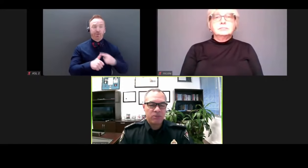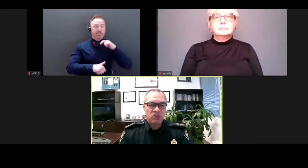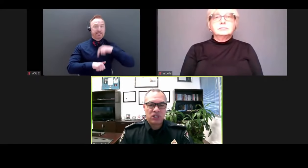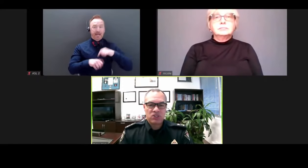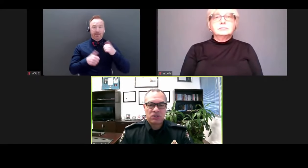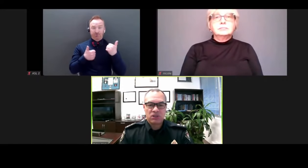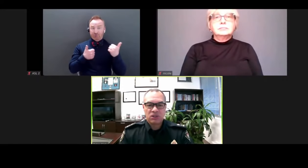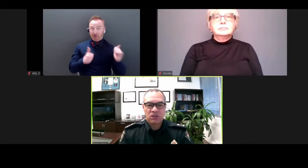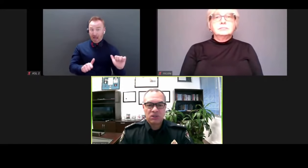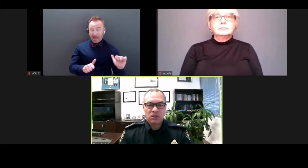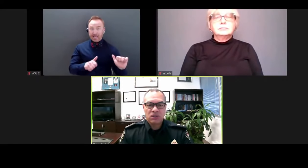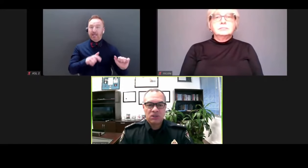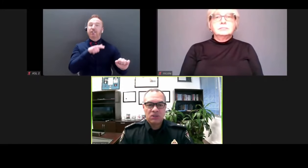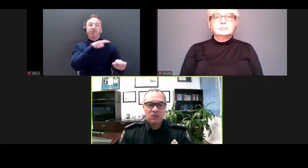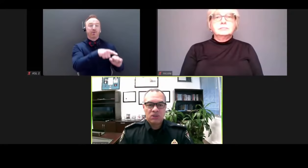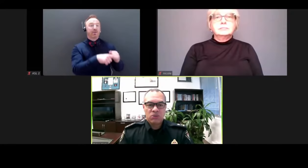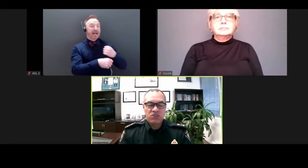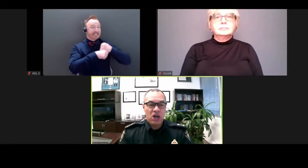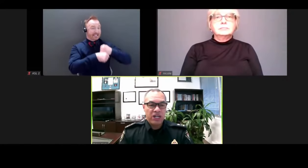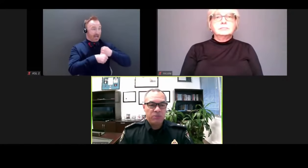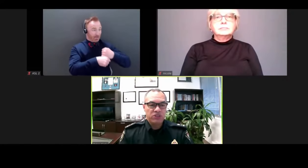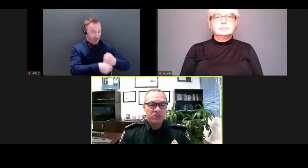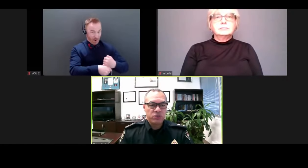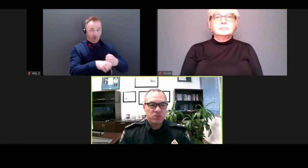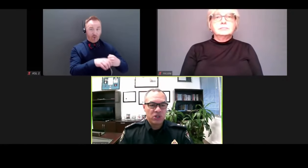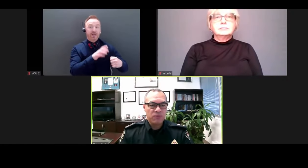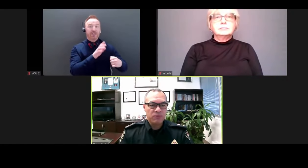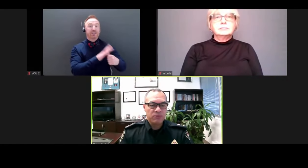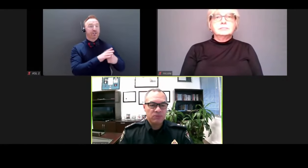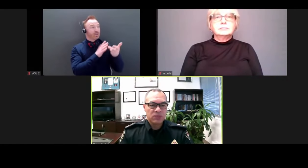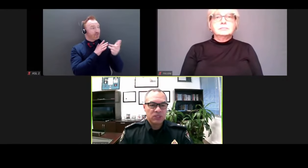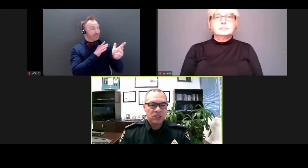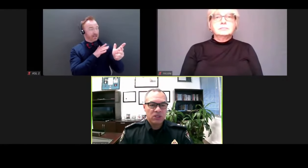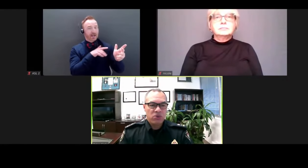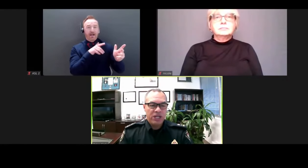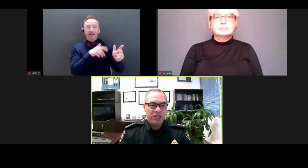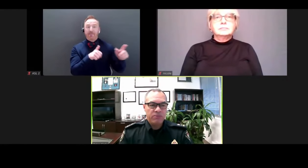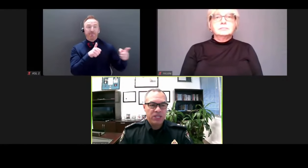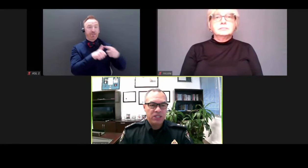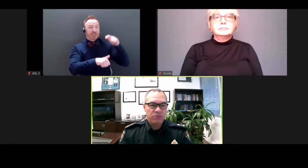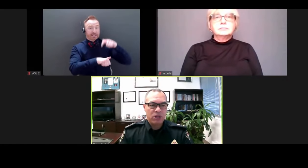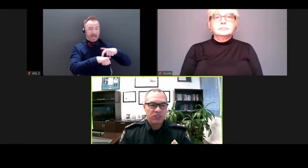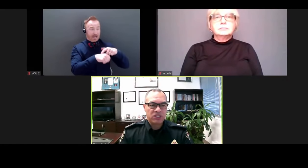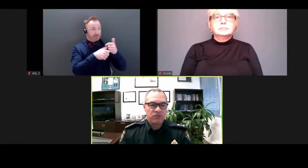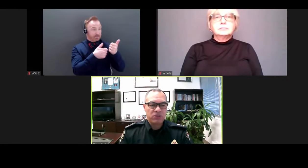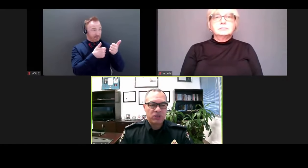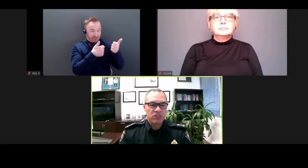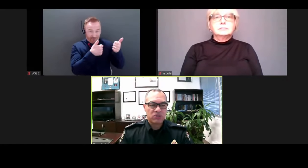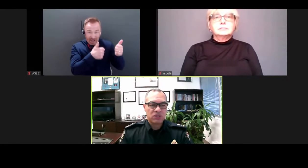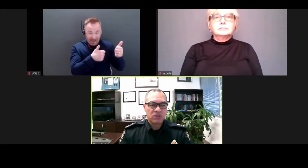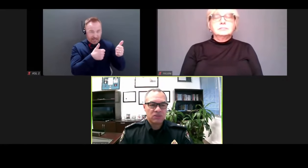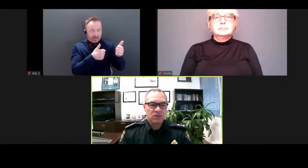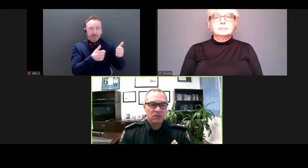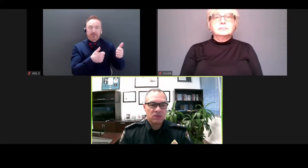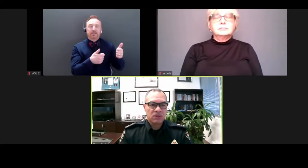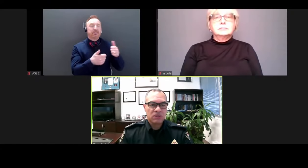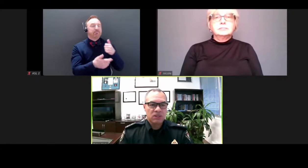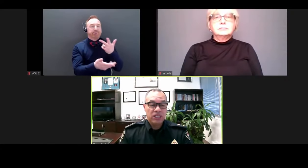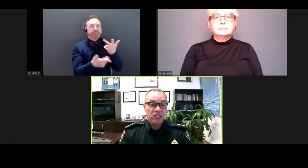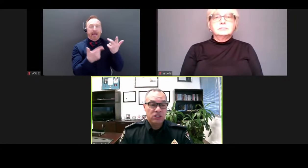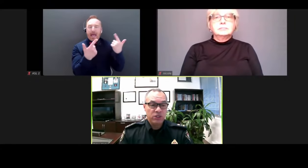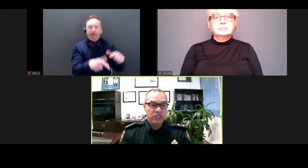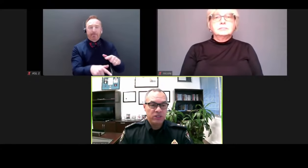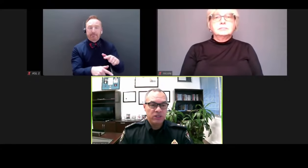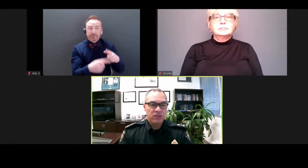that demonstration was unable to do so, created immediate public safety risks.